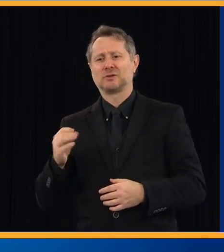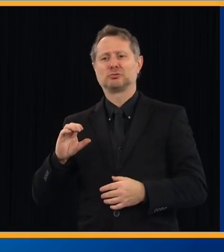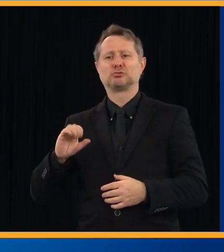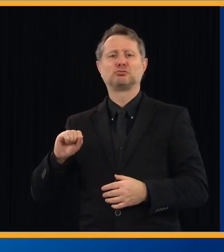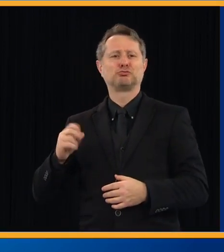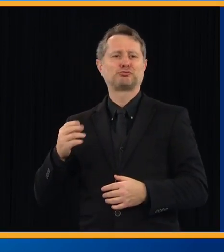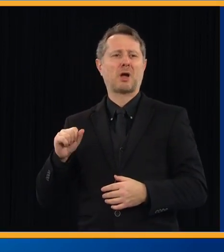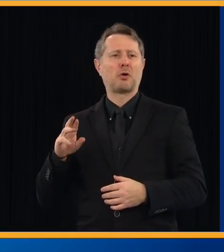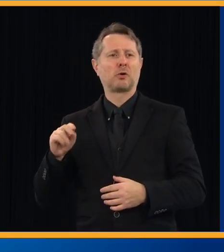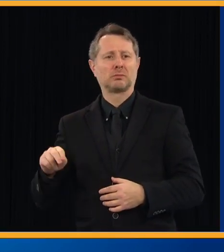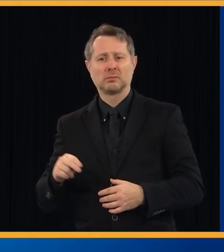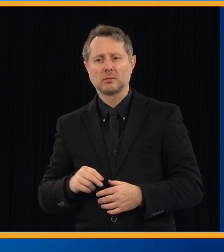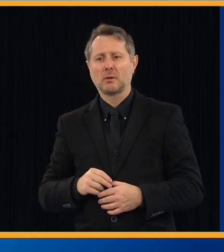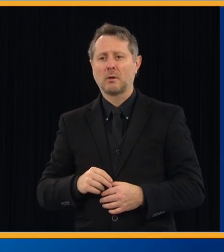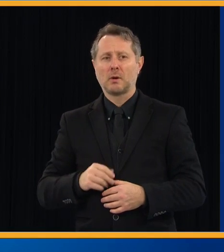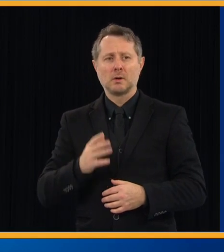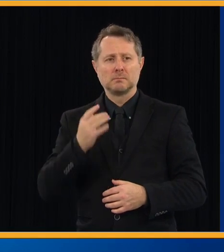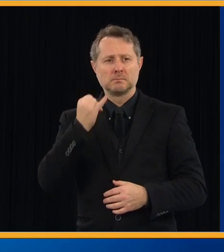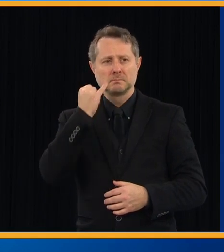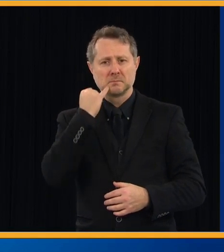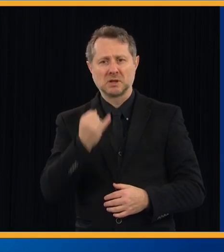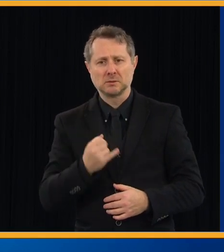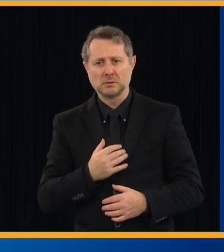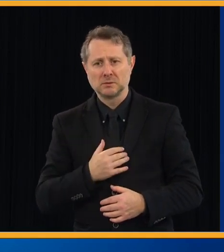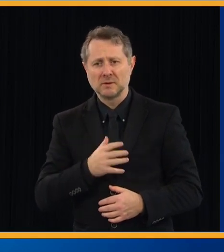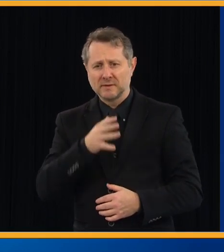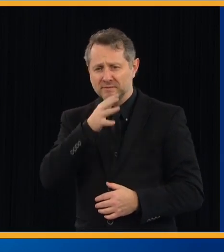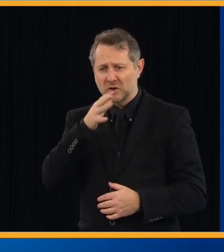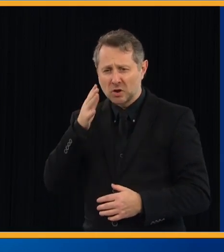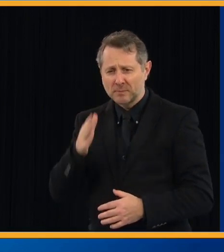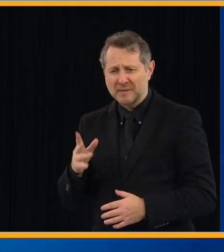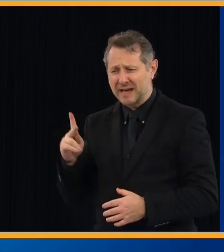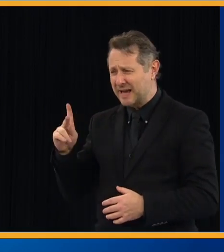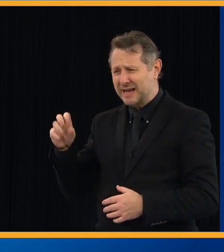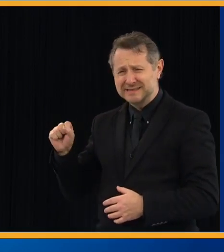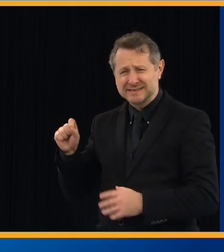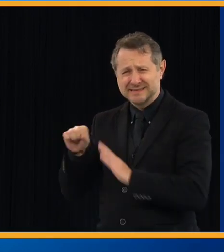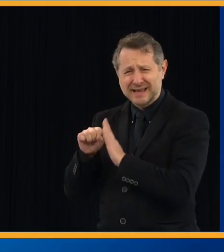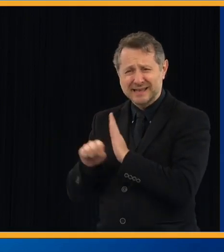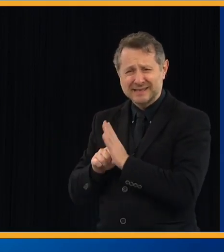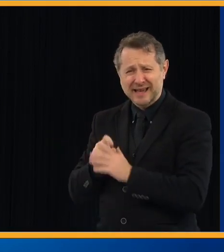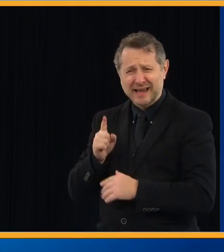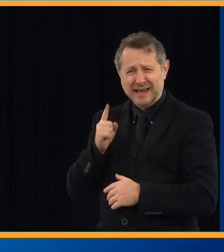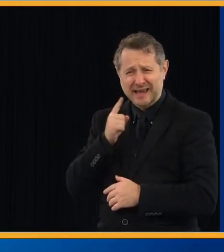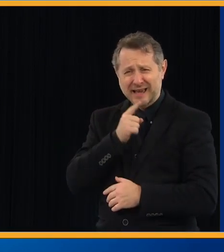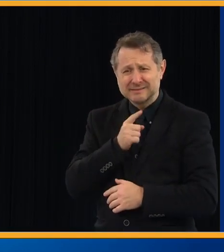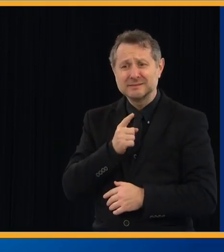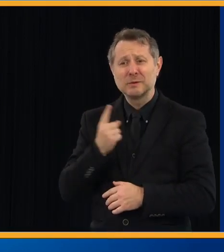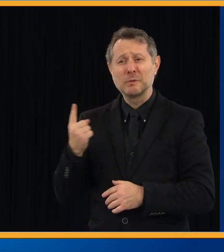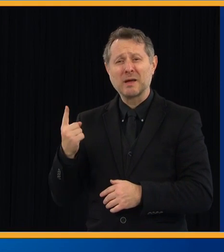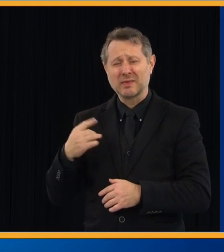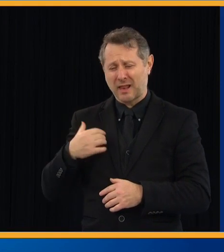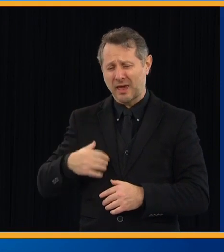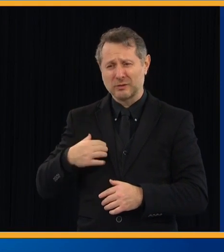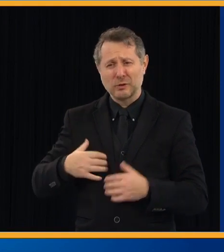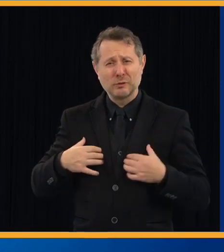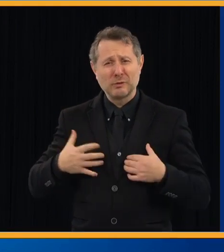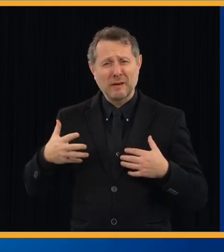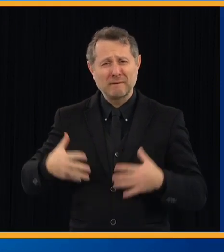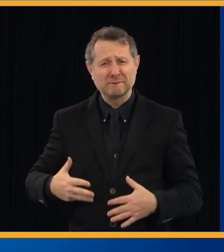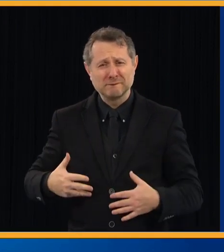A farmer in northeast Kansas. His wife has 1 lung